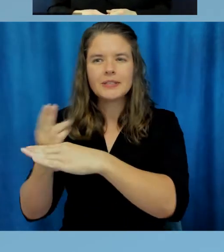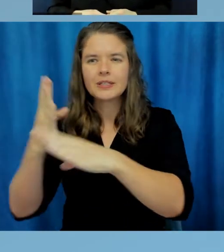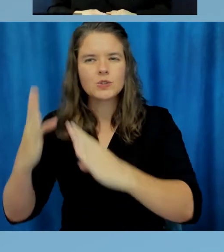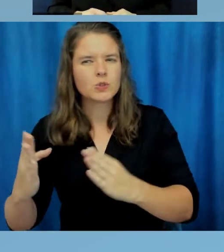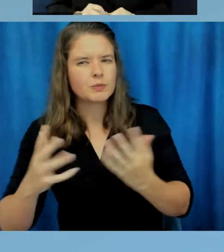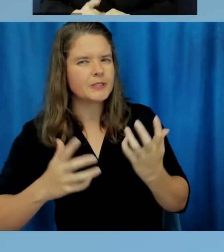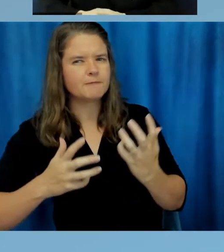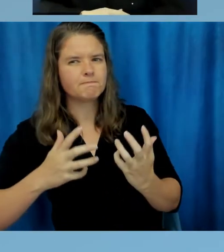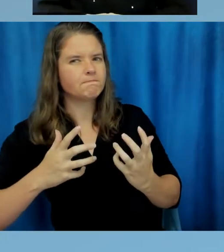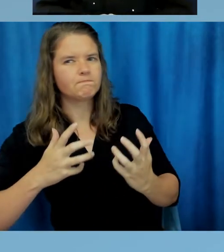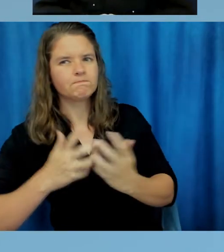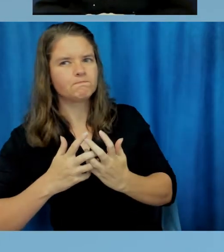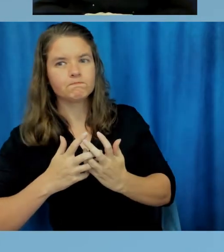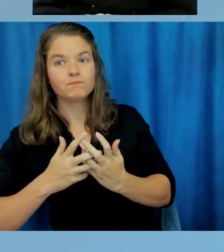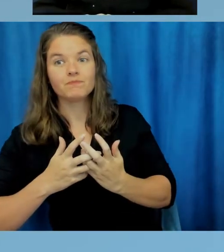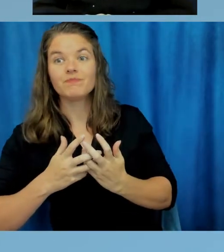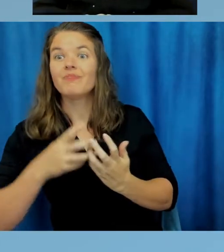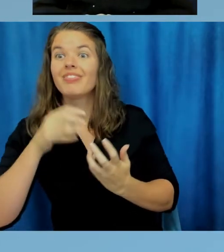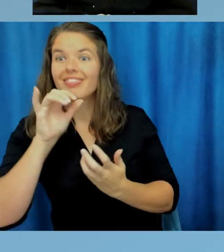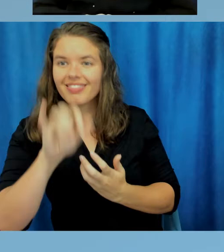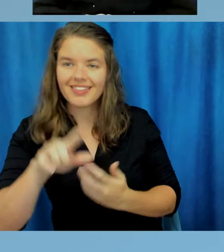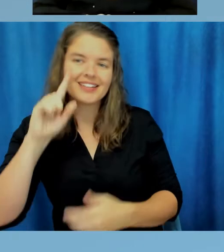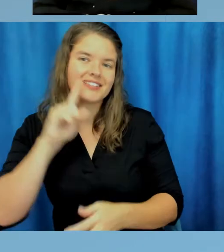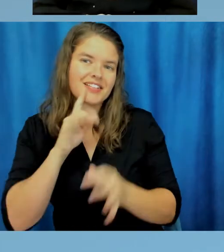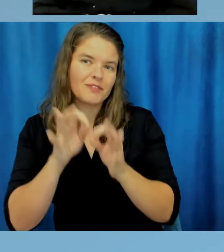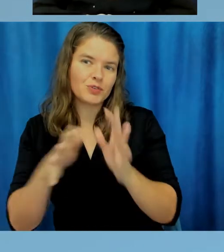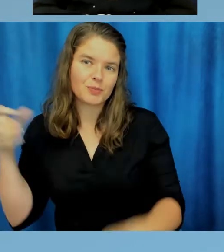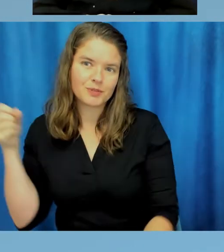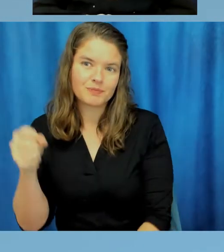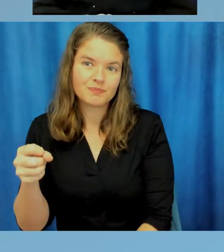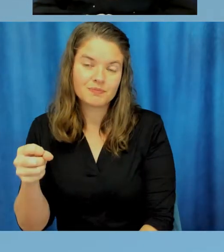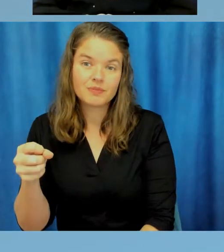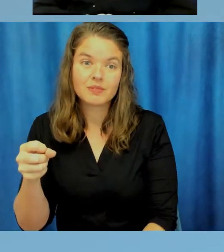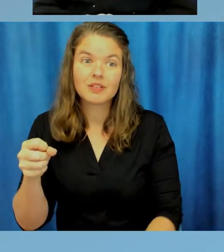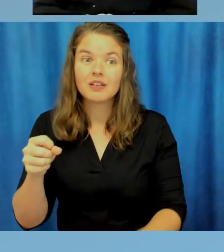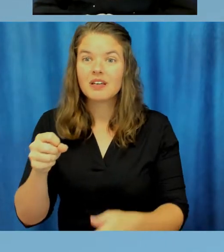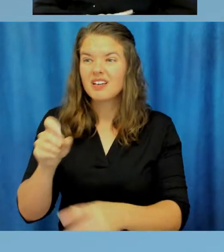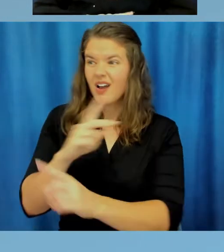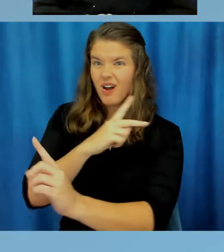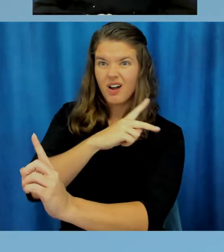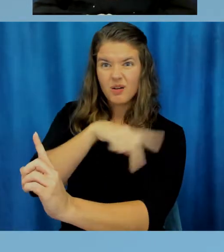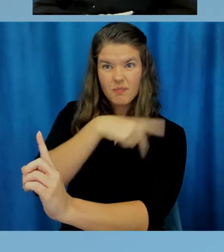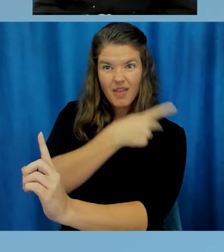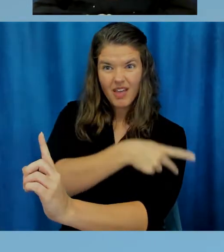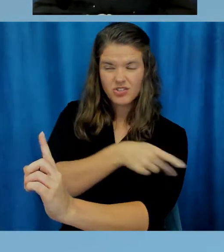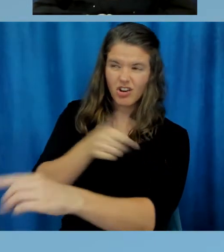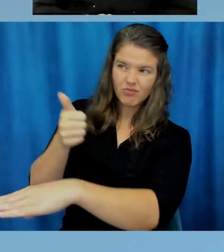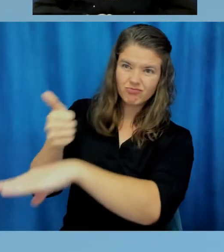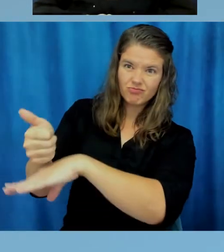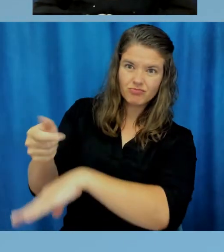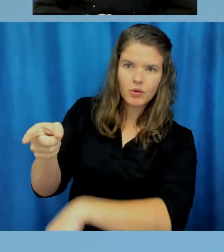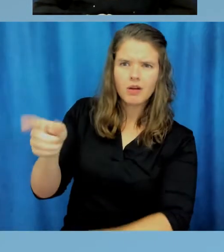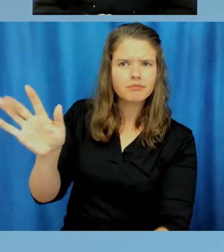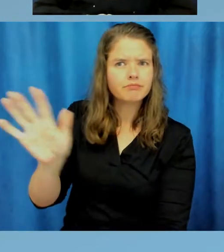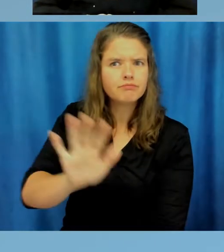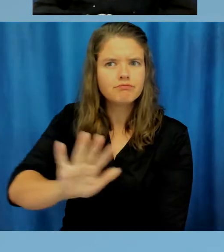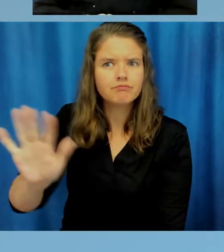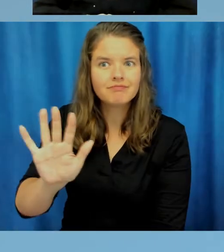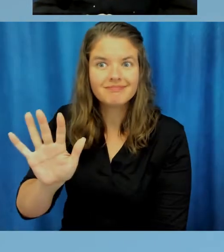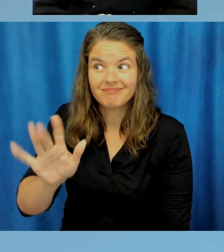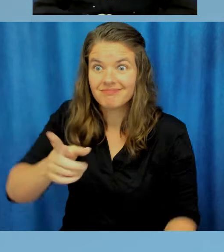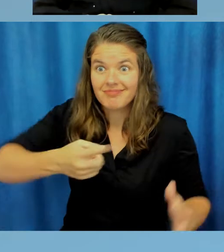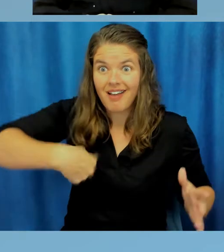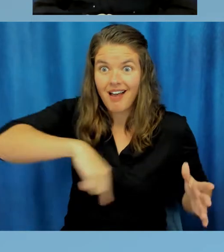consumer. That's where a deaf interpreter comes in handy. It's not necessarily the patient,